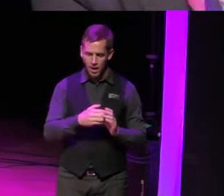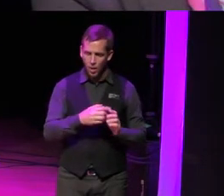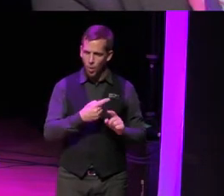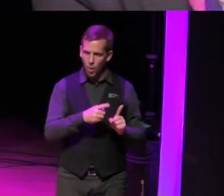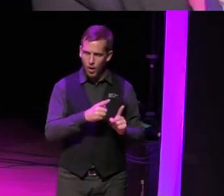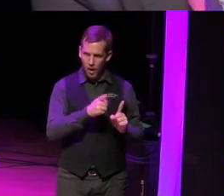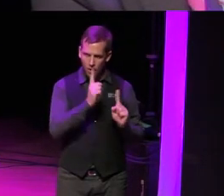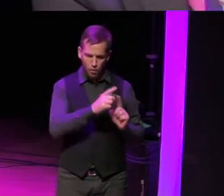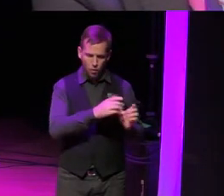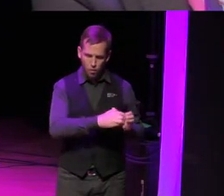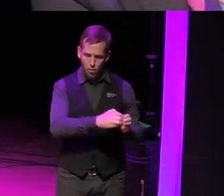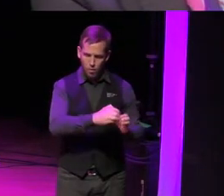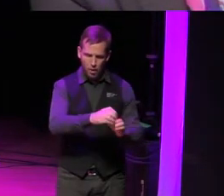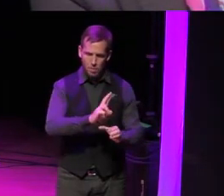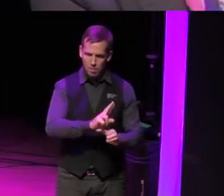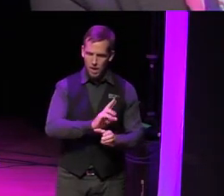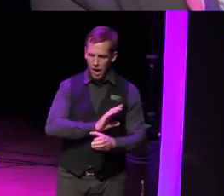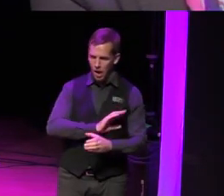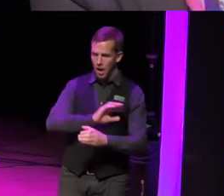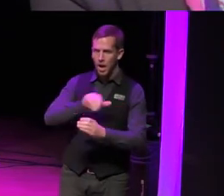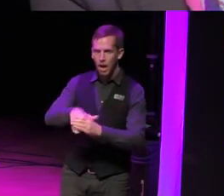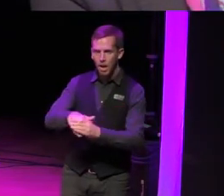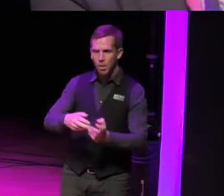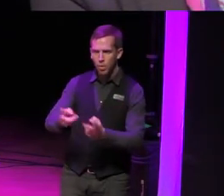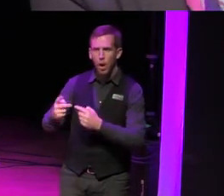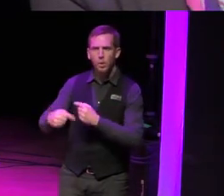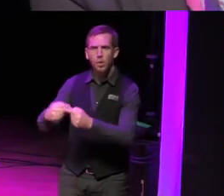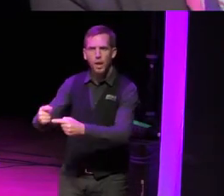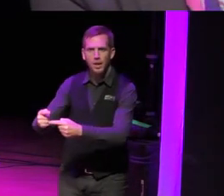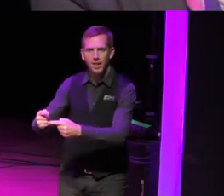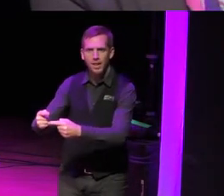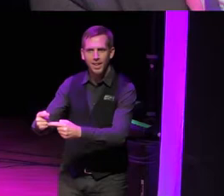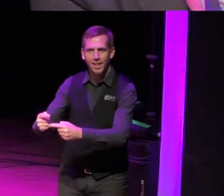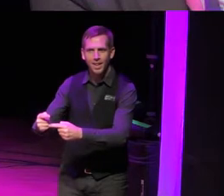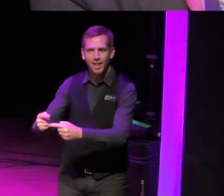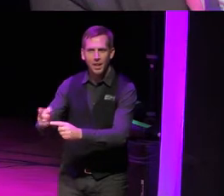engaged on the democratic processes, and I liked it when you said that